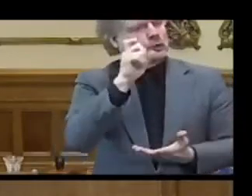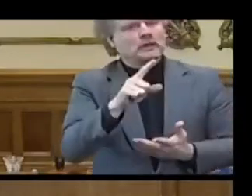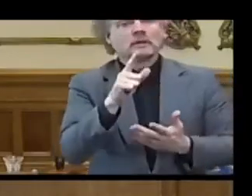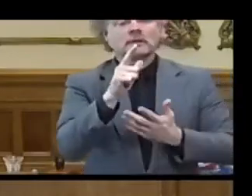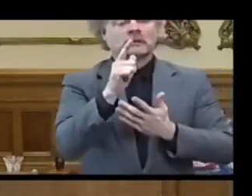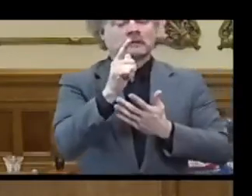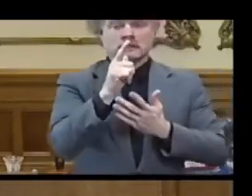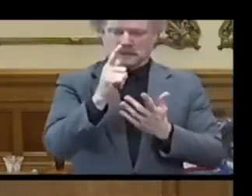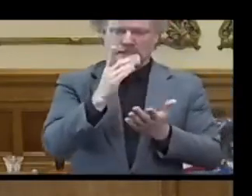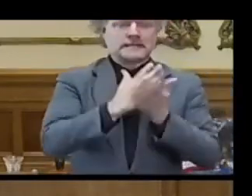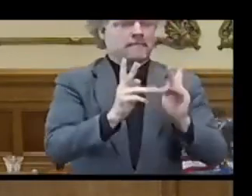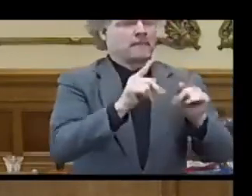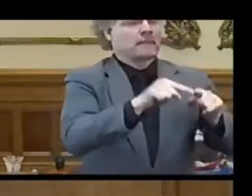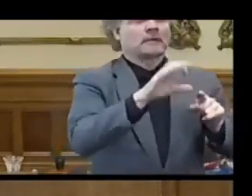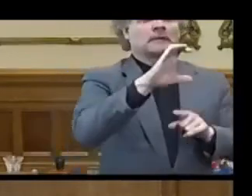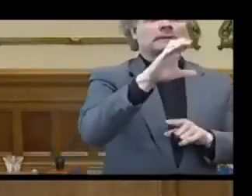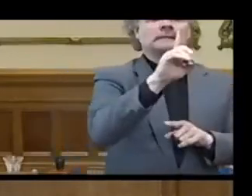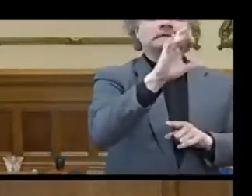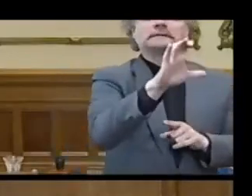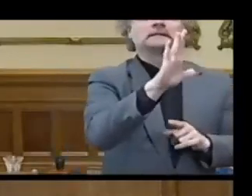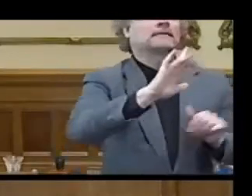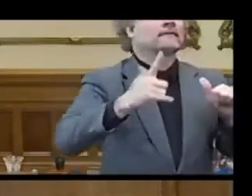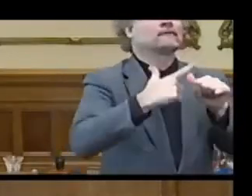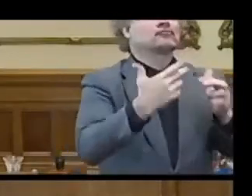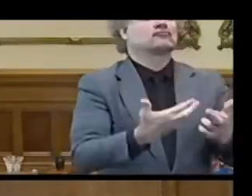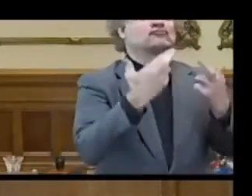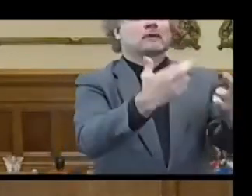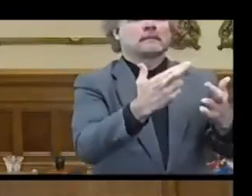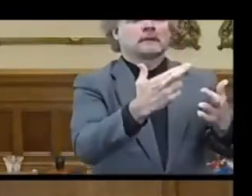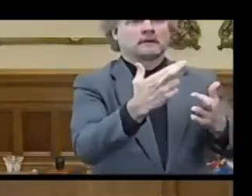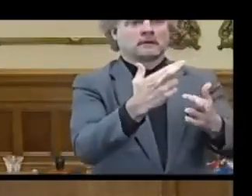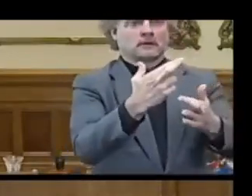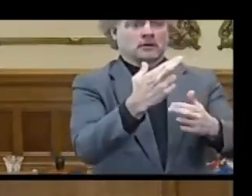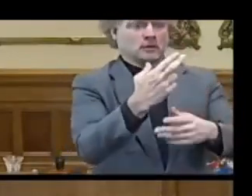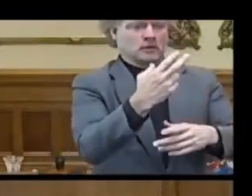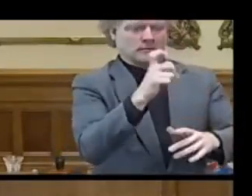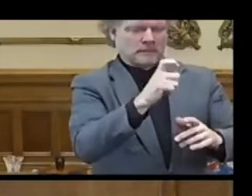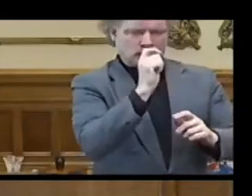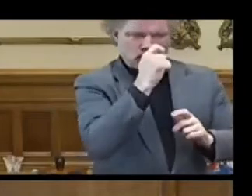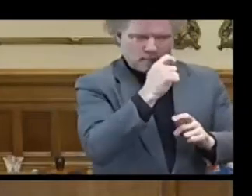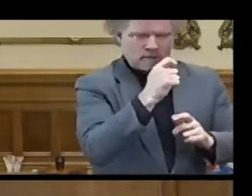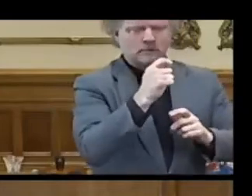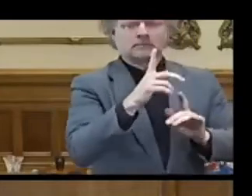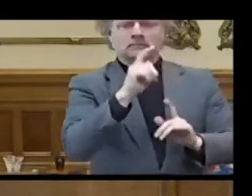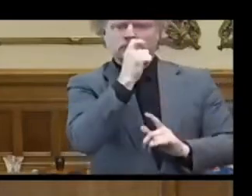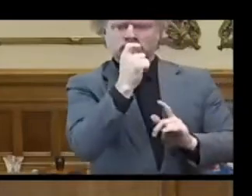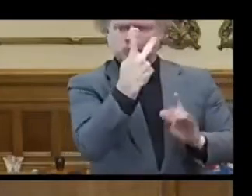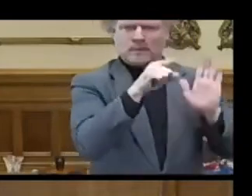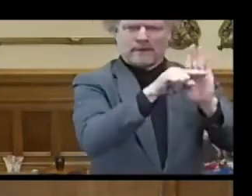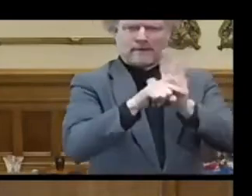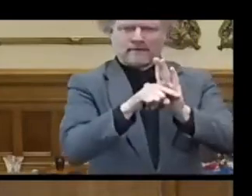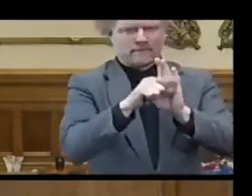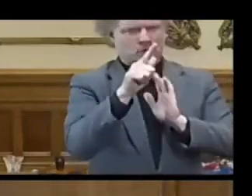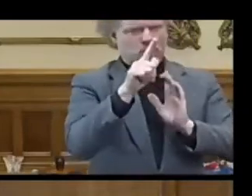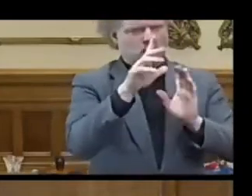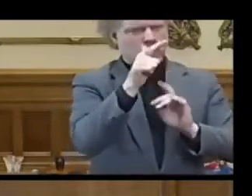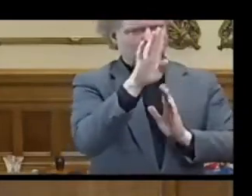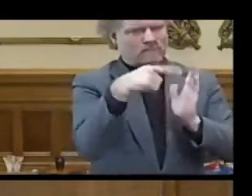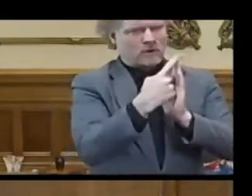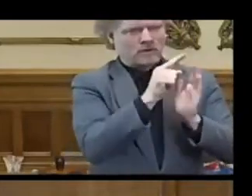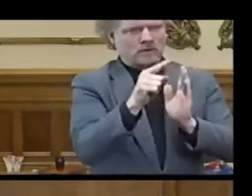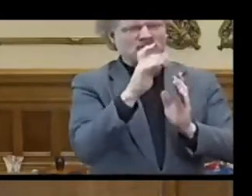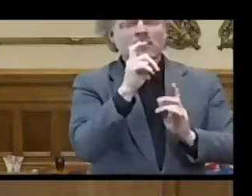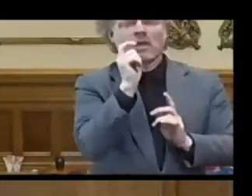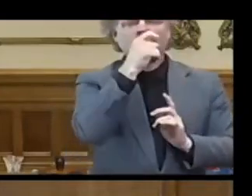that, the CDC's original recommendations were 2 negative cultures within 24 hours of each other, nasopharyngeal,